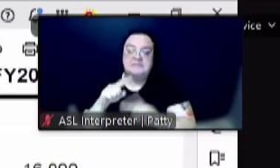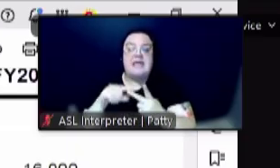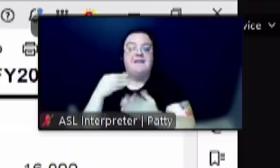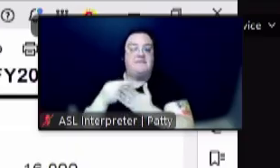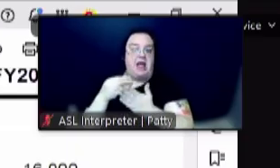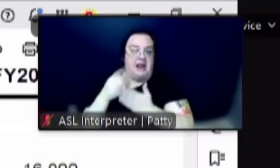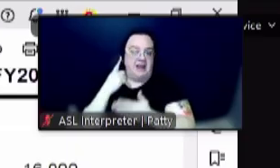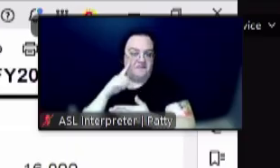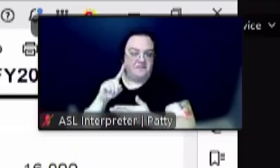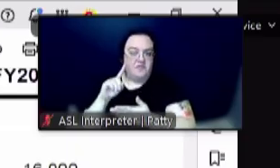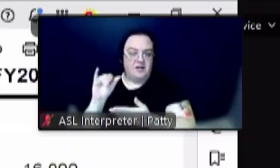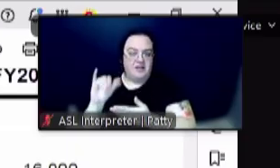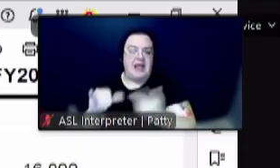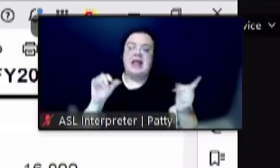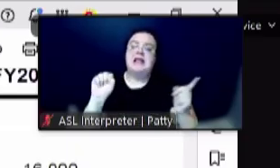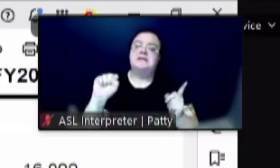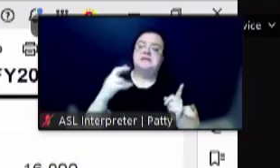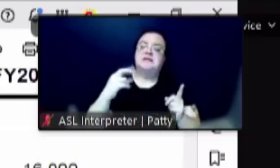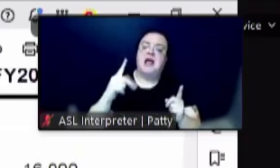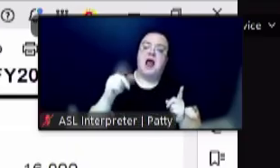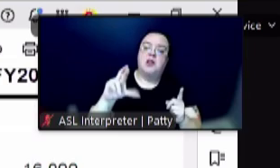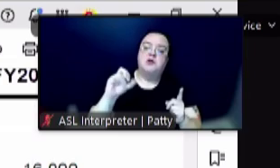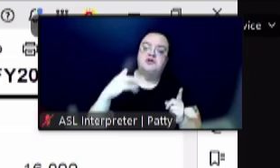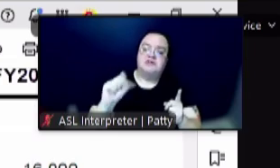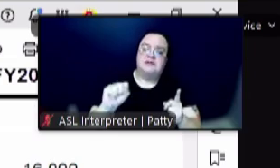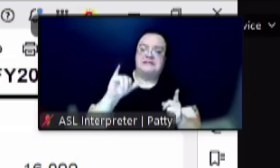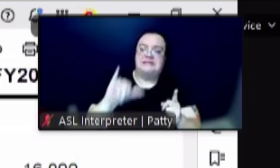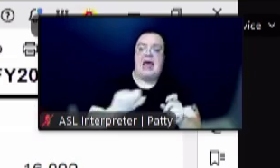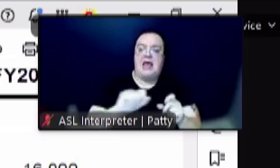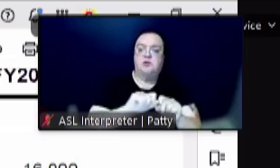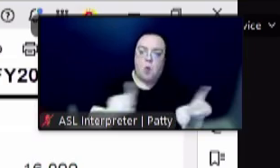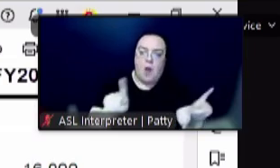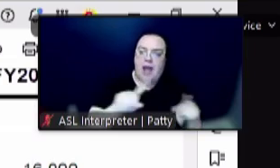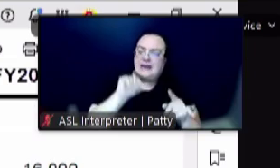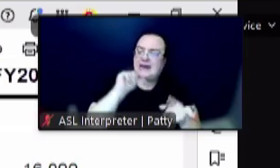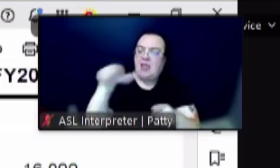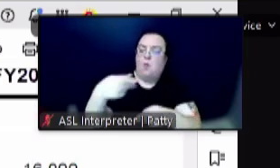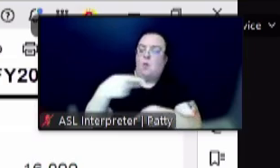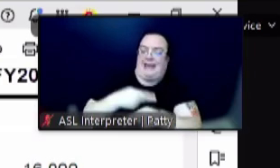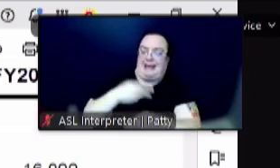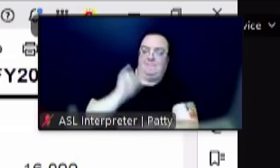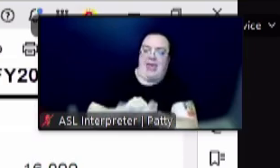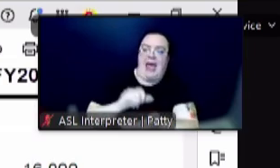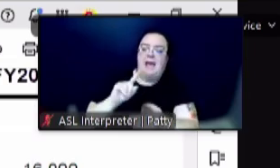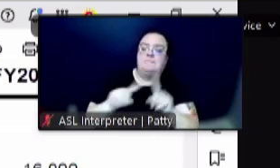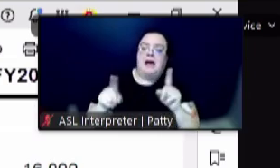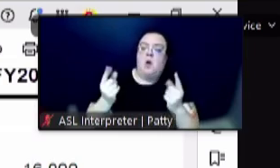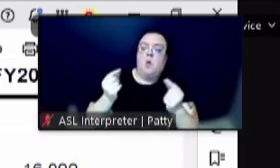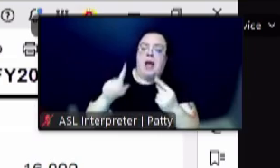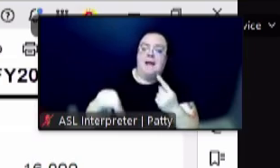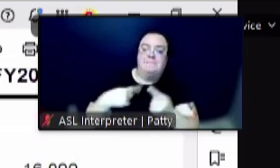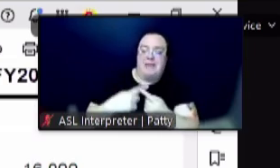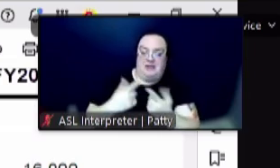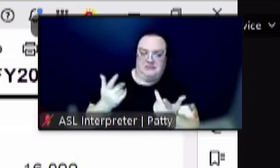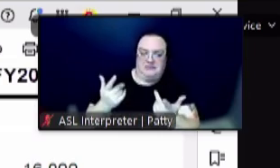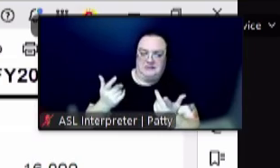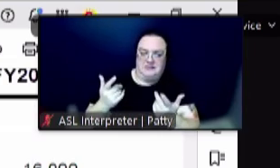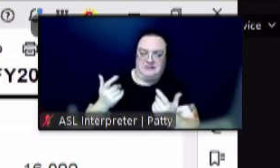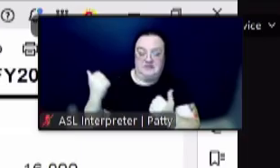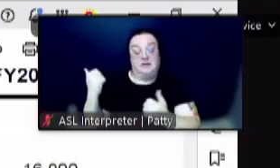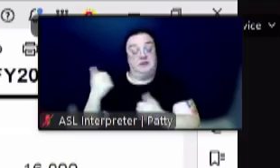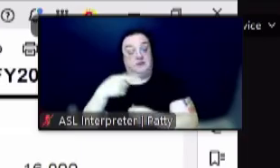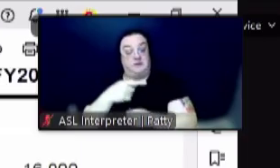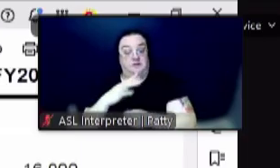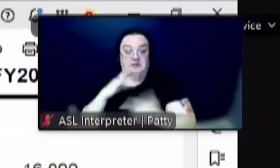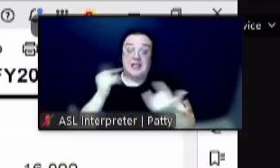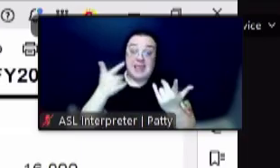that scholarships go out. That's not something that they keep. Well, But what about like the You're talking about like the